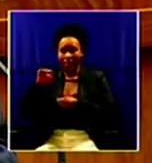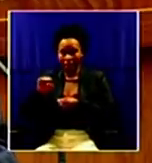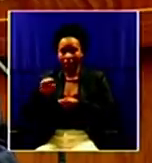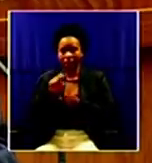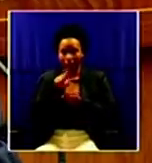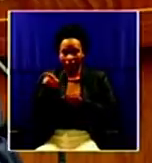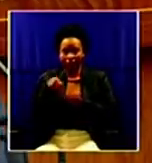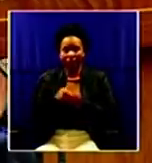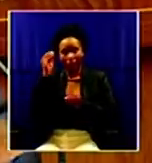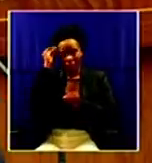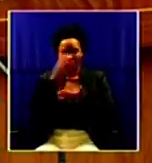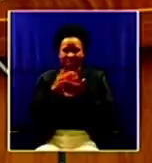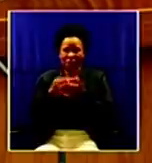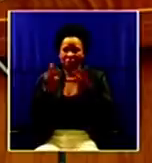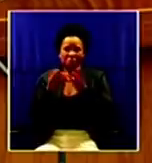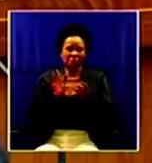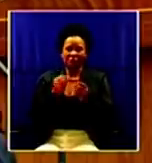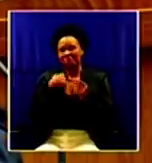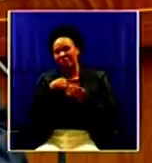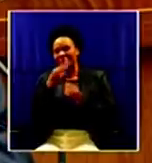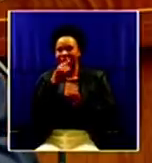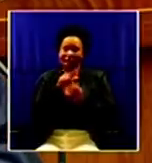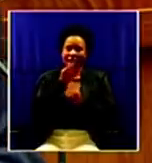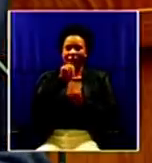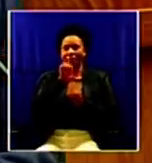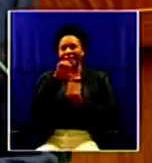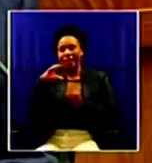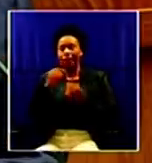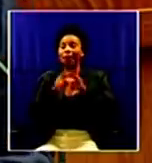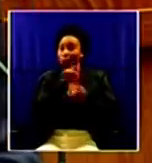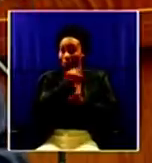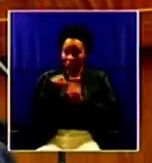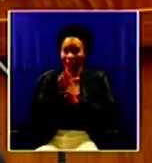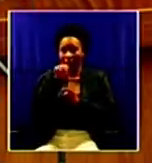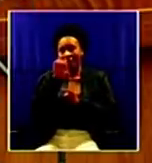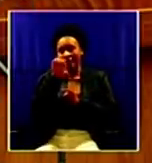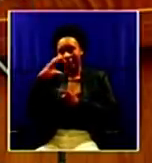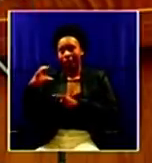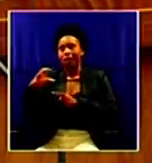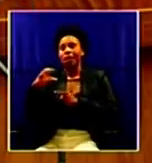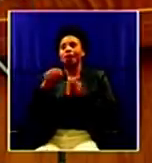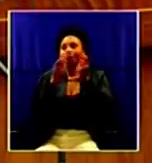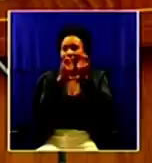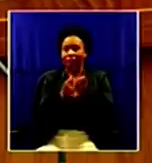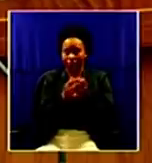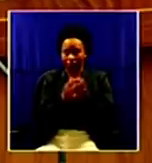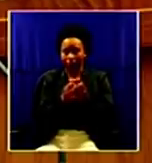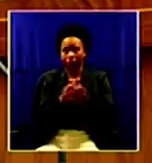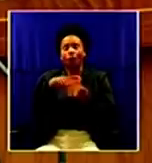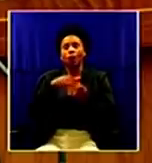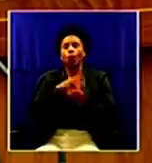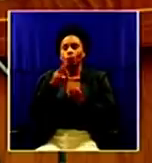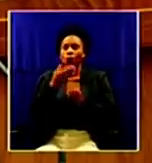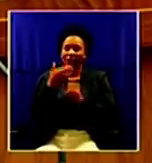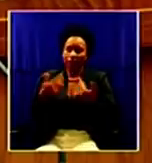doesn't like to be called an MEC, but it's fine. I am grateful to the parliamentary committees